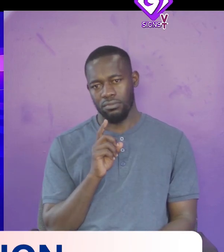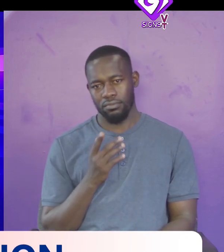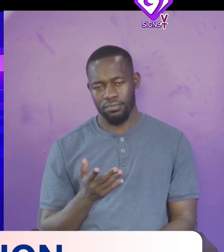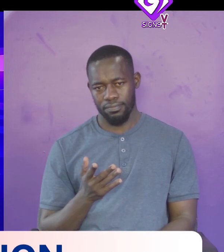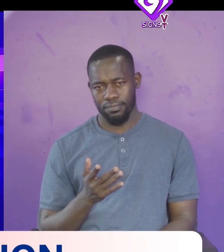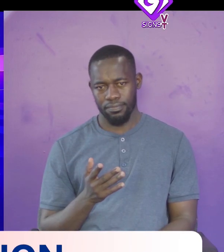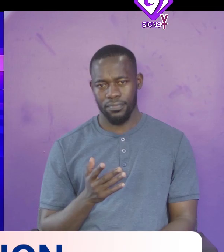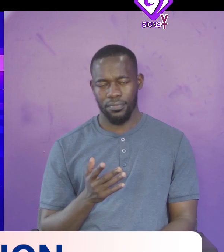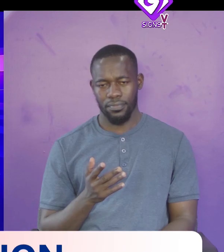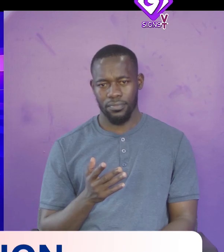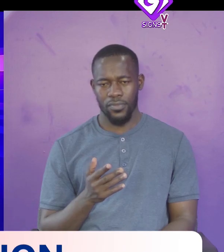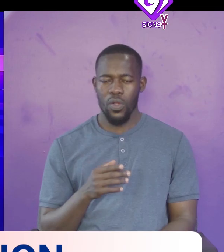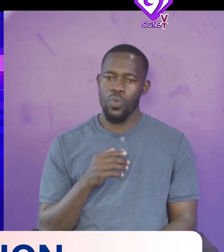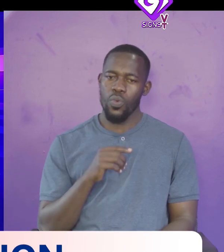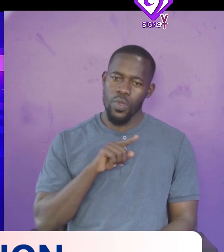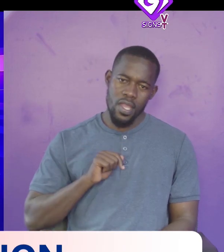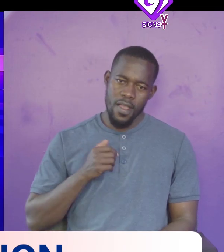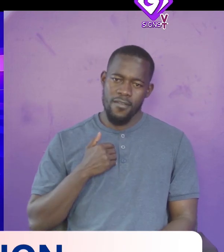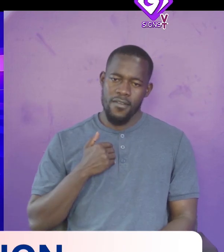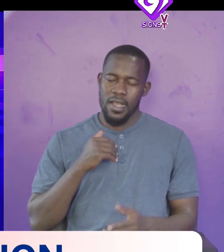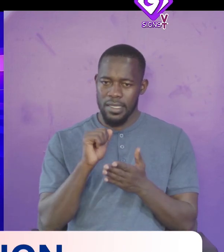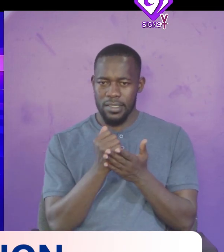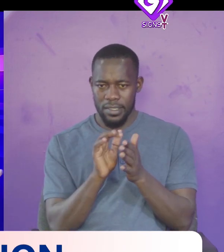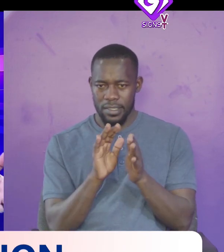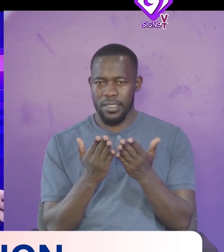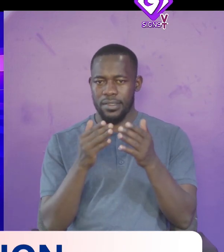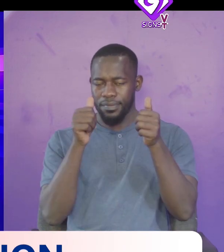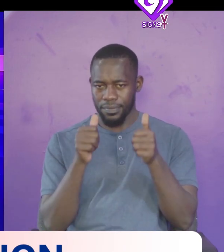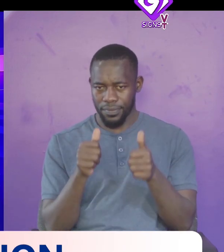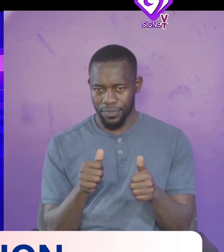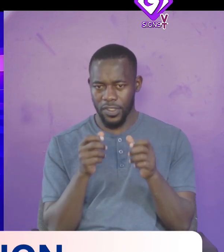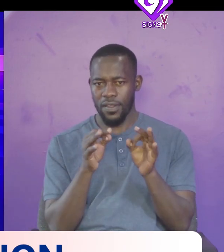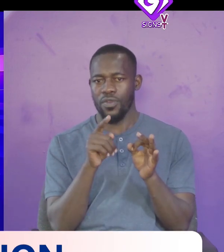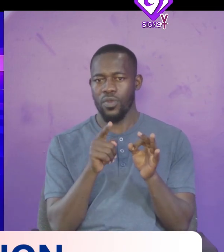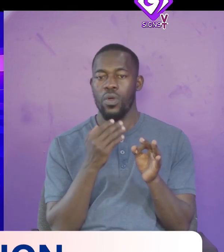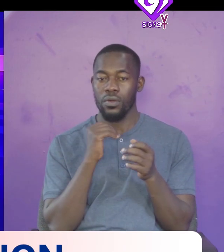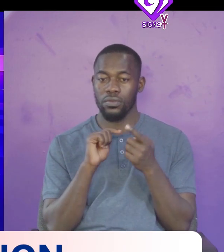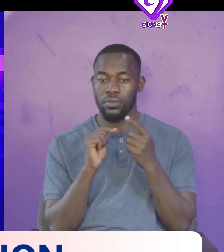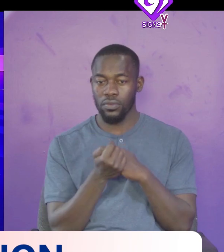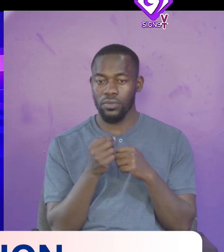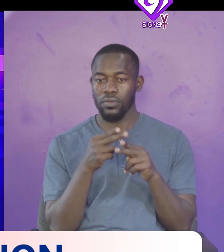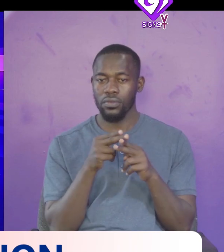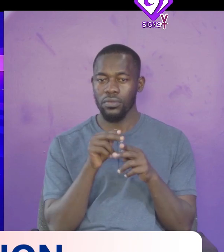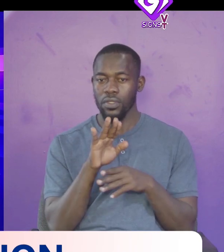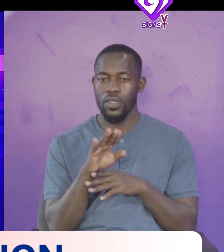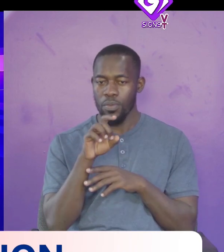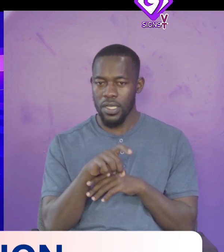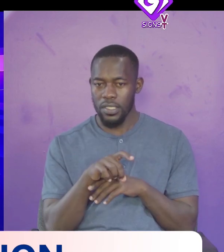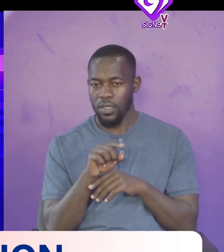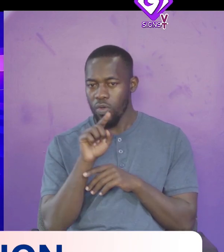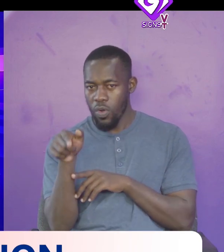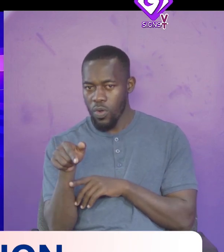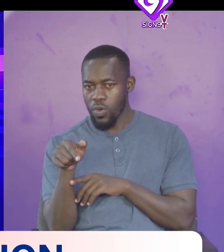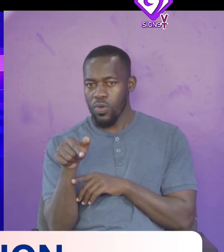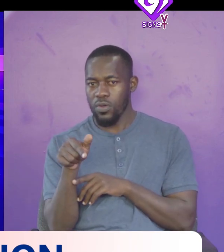told. We have a gazette notice in this country. If you want to change your name, Jonah, you will go where? To the gazette notice. Why would you,